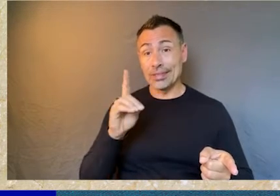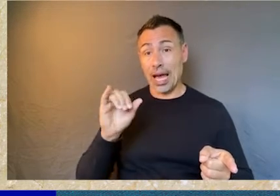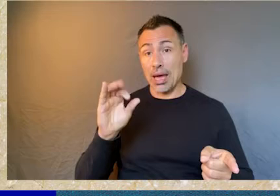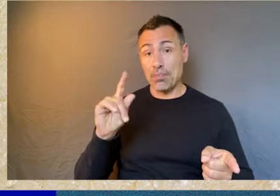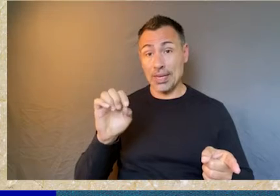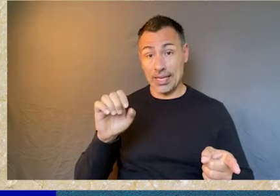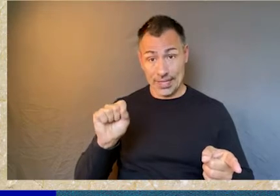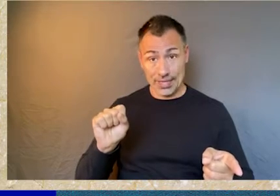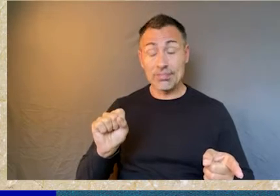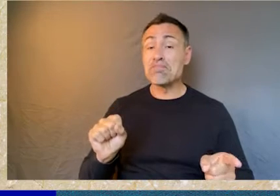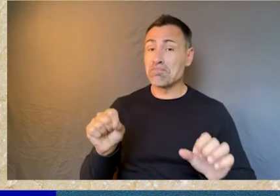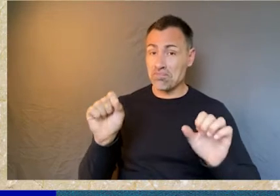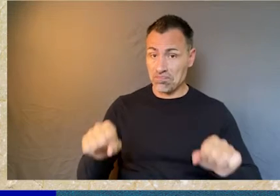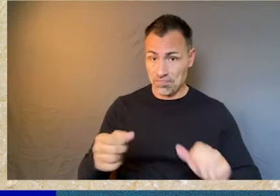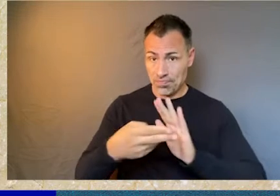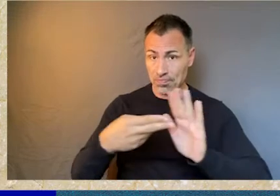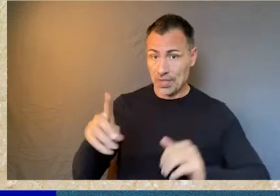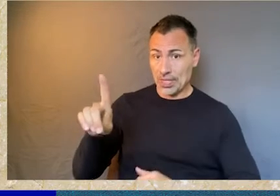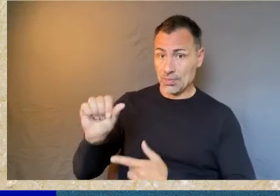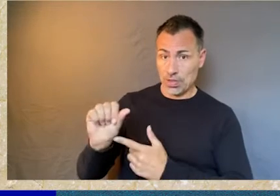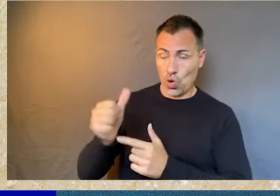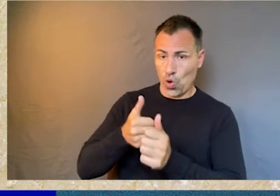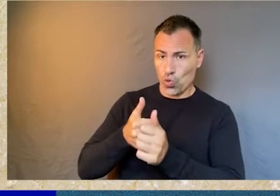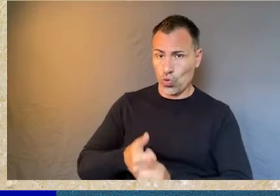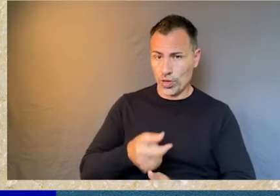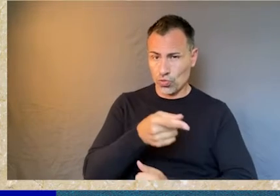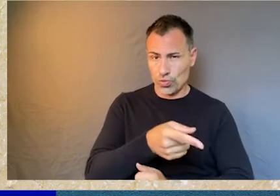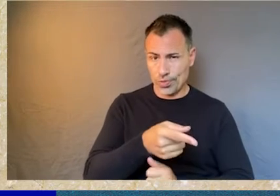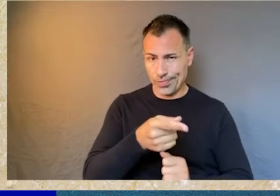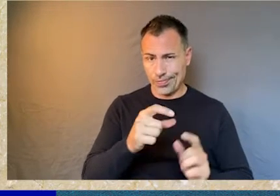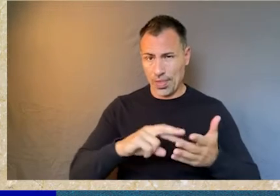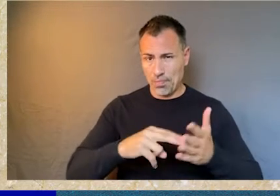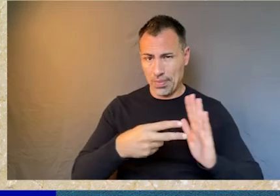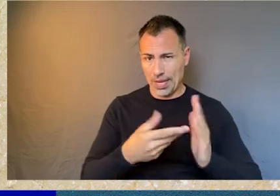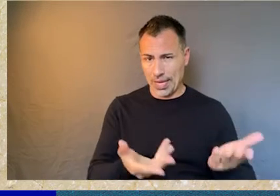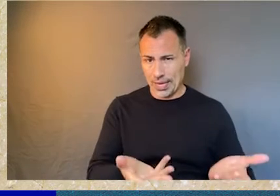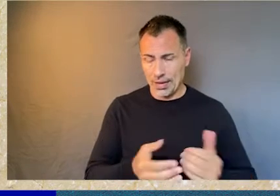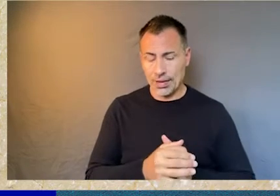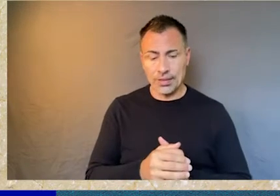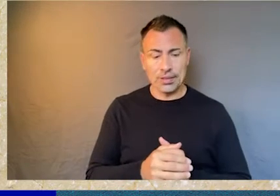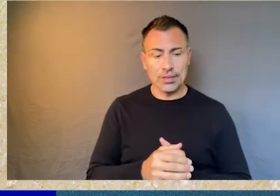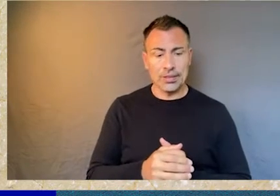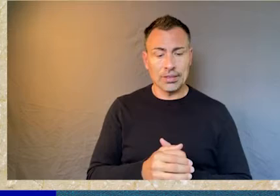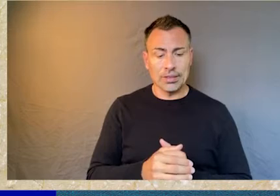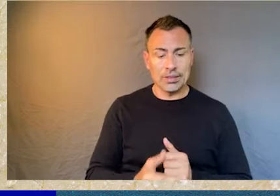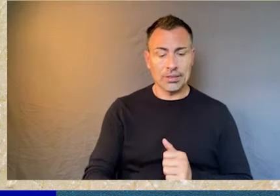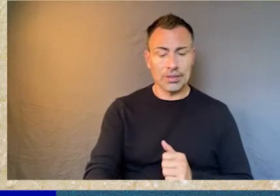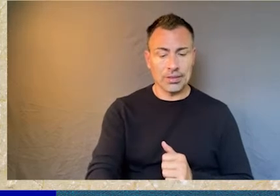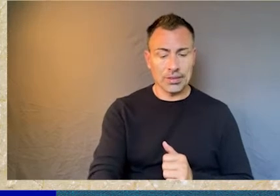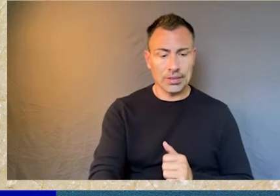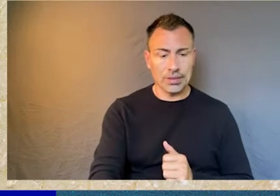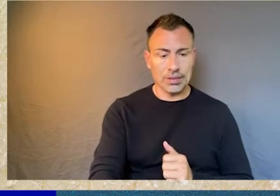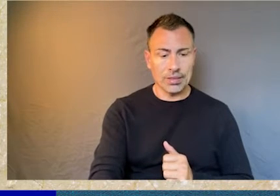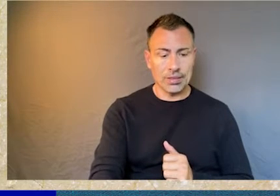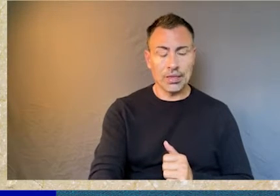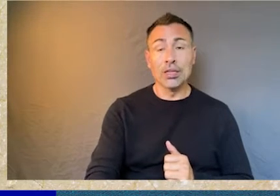under this legal definition of the term. And a lot of people's diabetes can be controlled by medicine and exercise